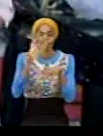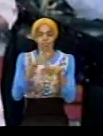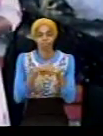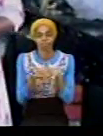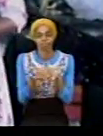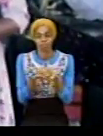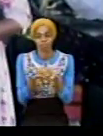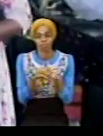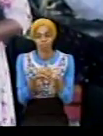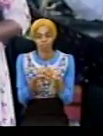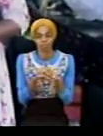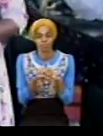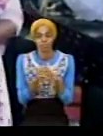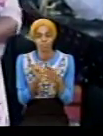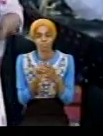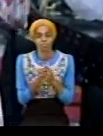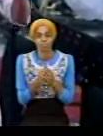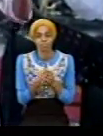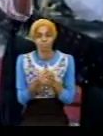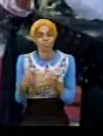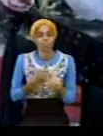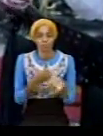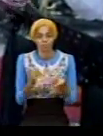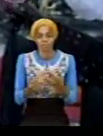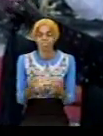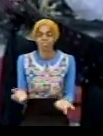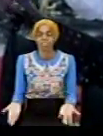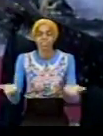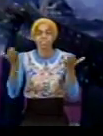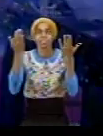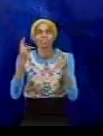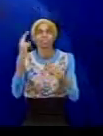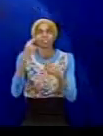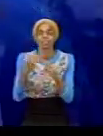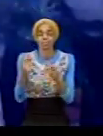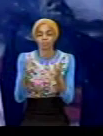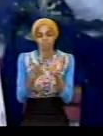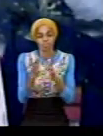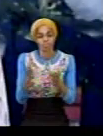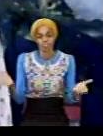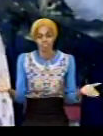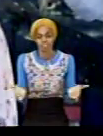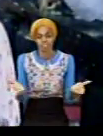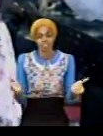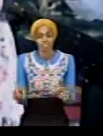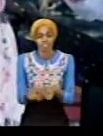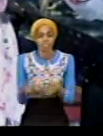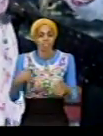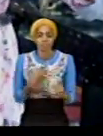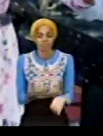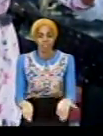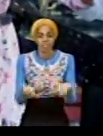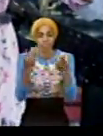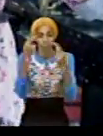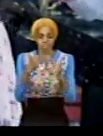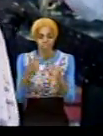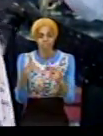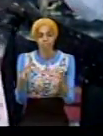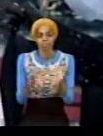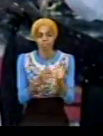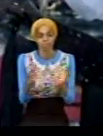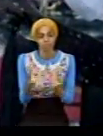We're going to be lifting up the name of Jesus here tonight. And as we lift up the name of Jesus,